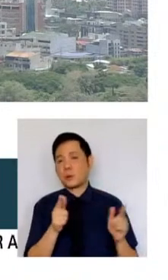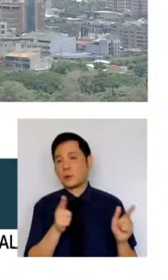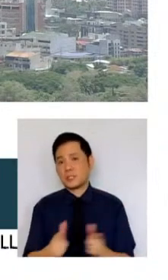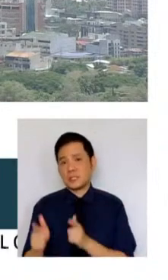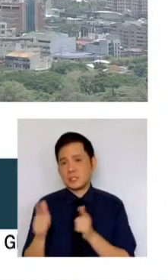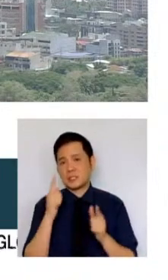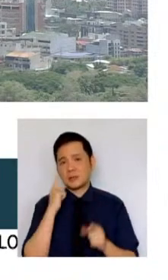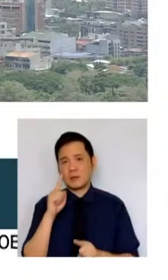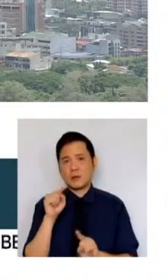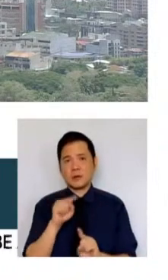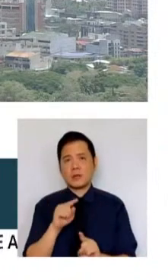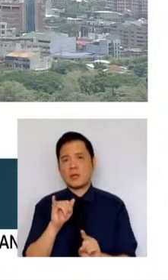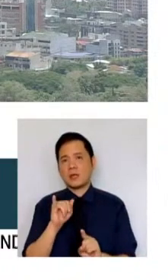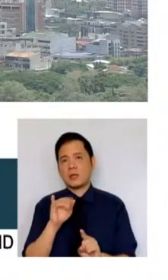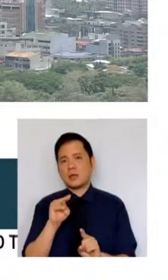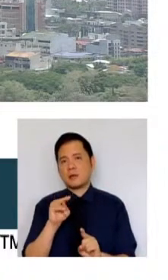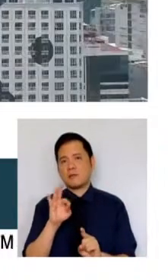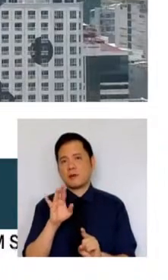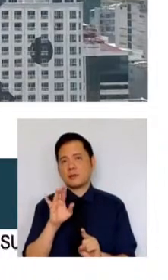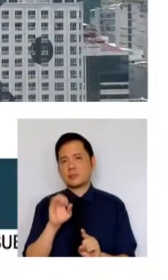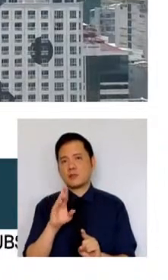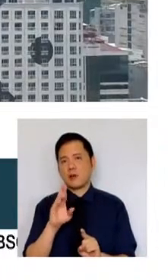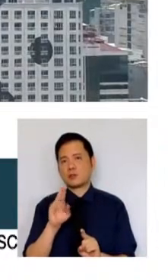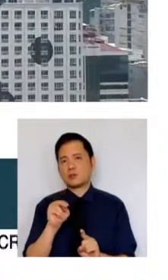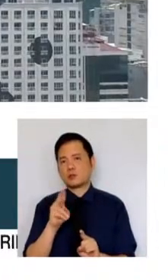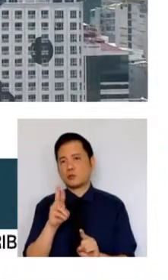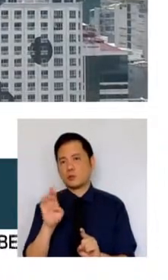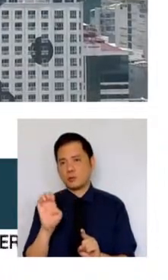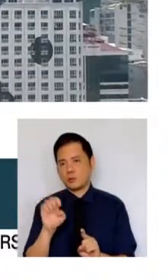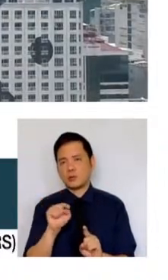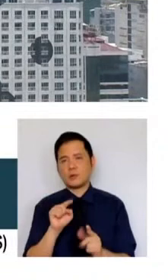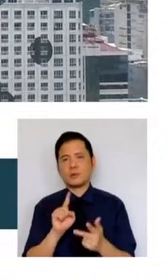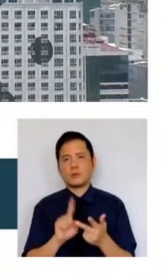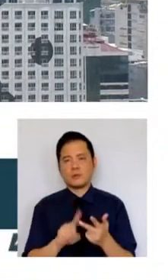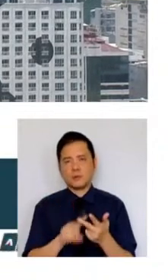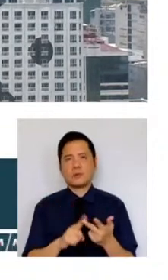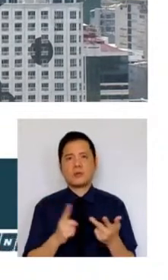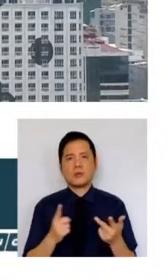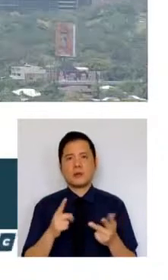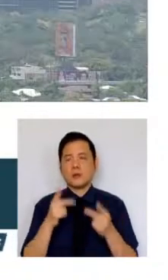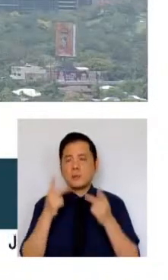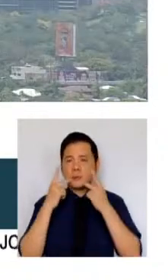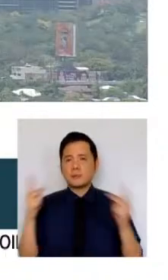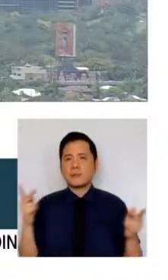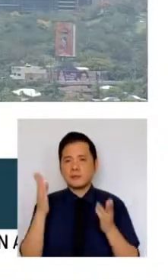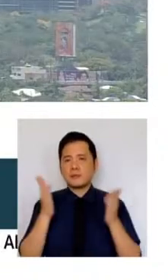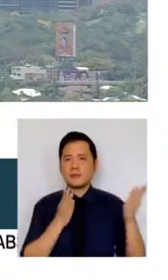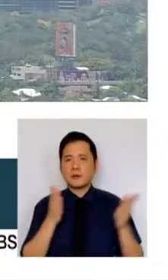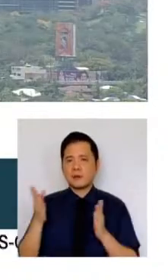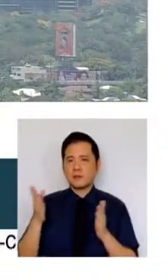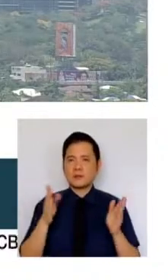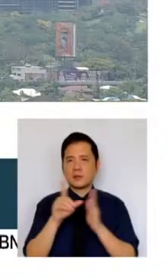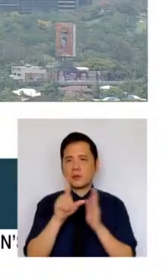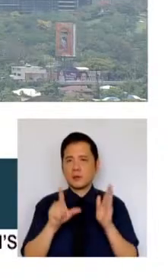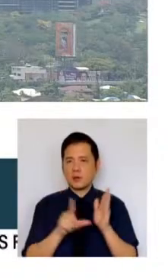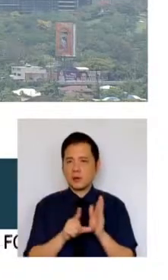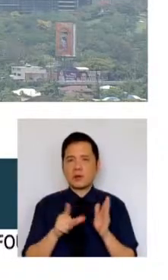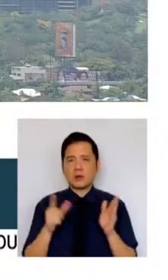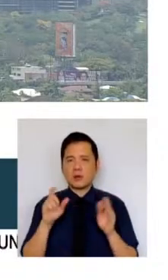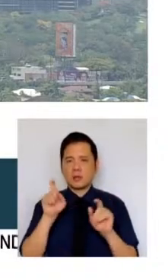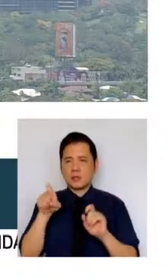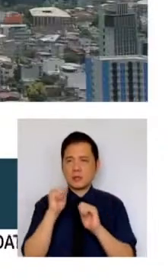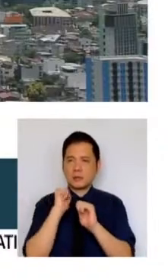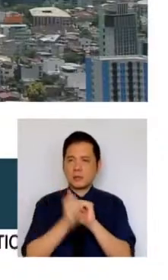infrastructure, we need to hasten the passage, for example, of the Public Service Act so that we can take advantage of